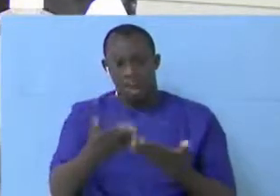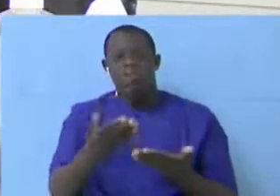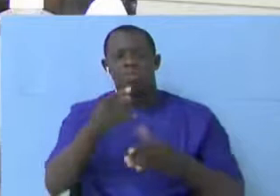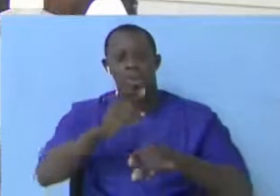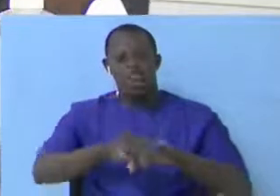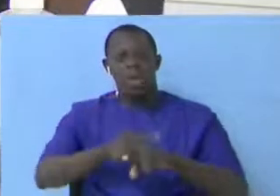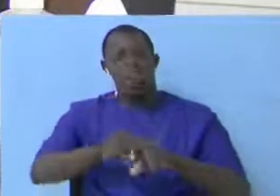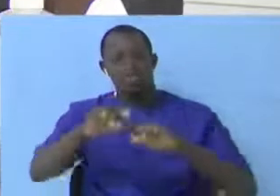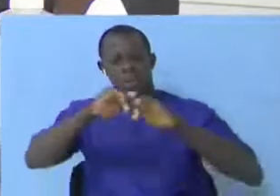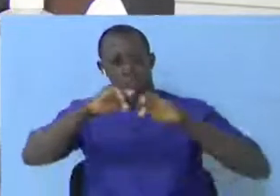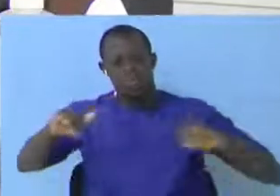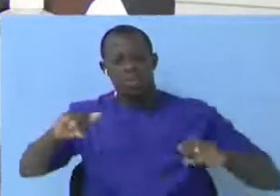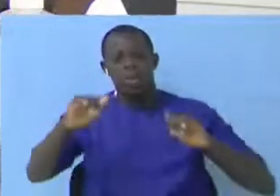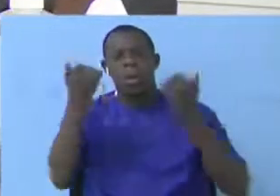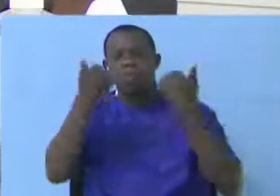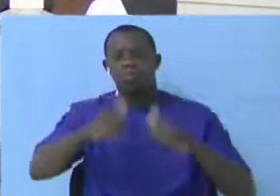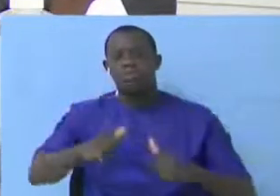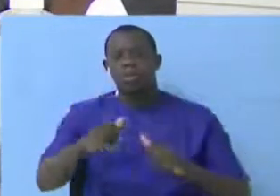on a second thought,